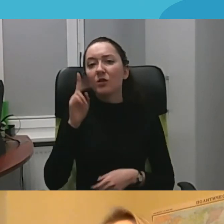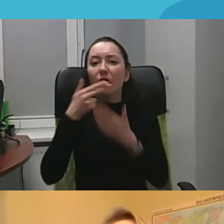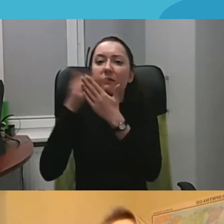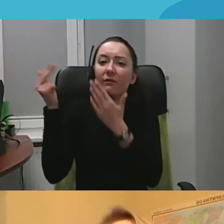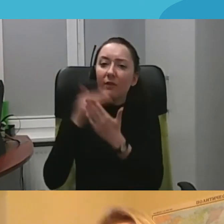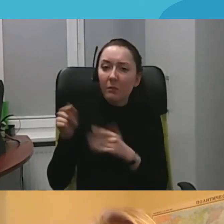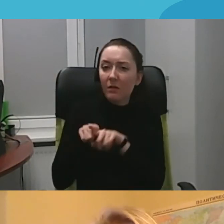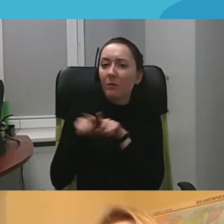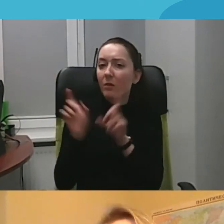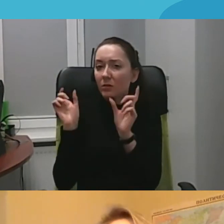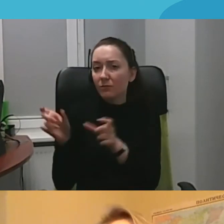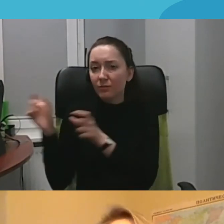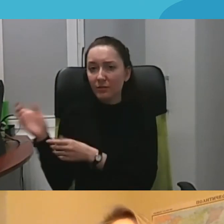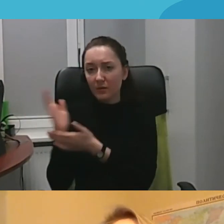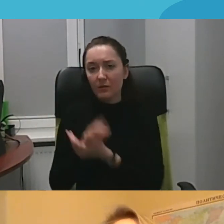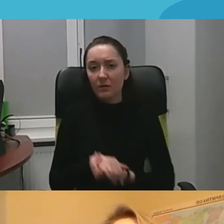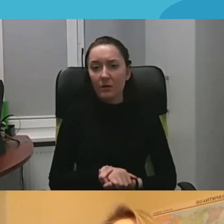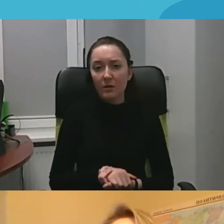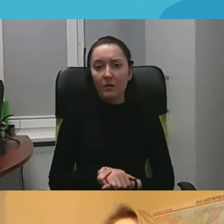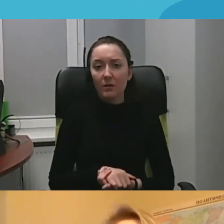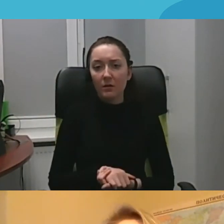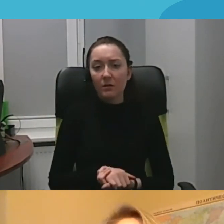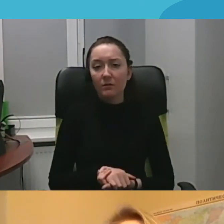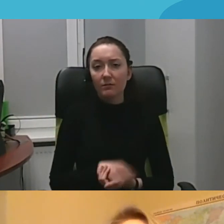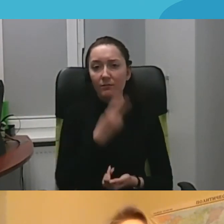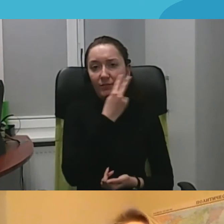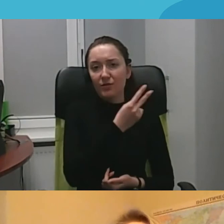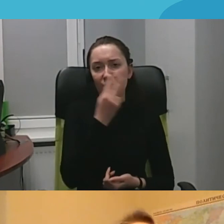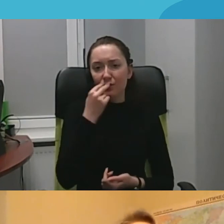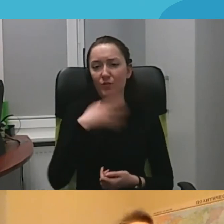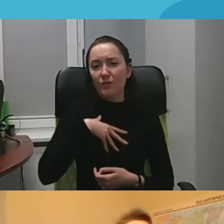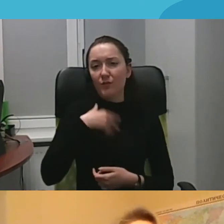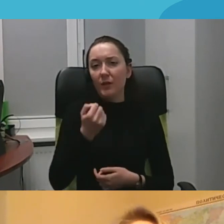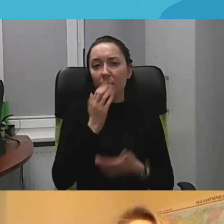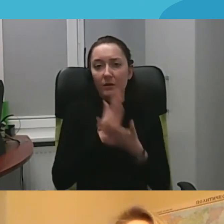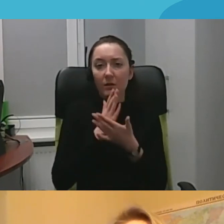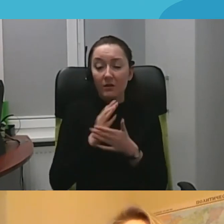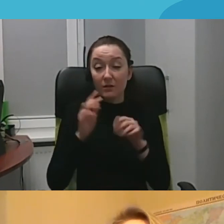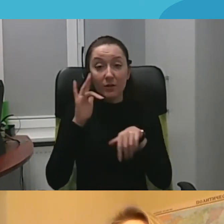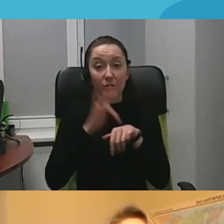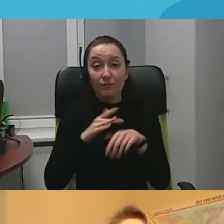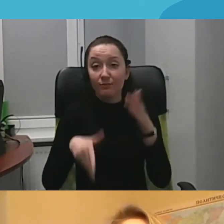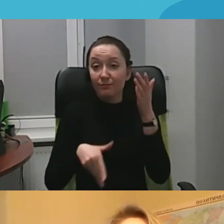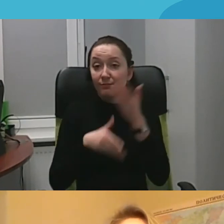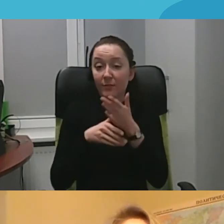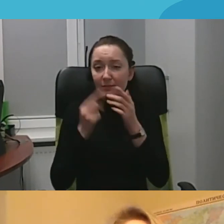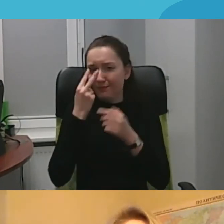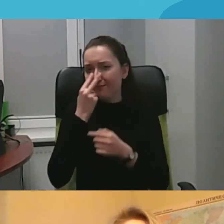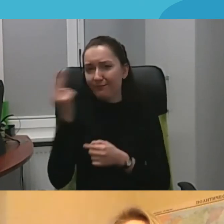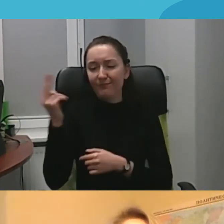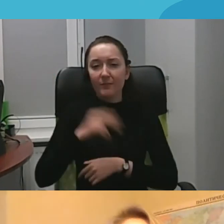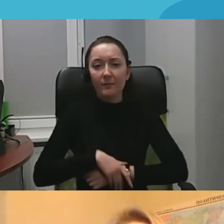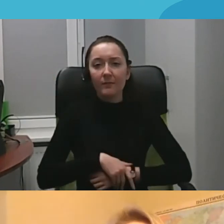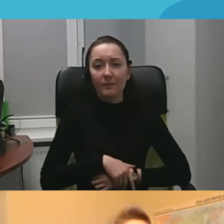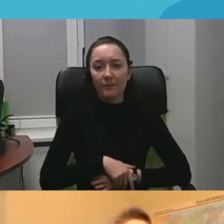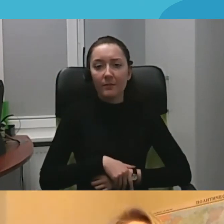helping us, is giving us hope. And also we know that still some partial justice, they are also not happy